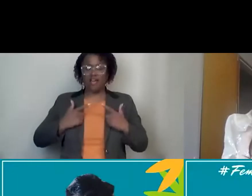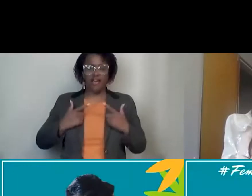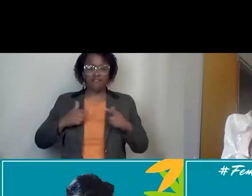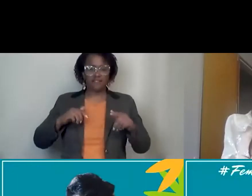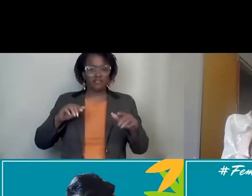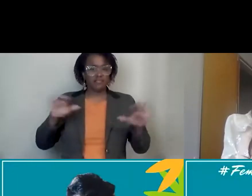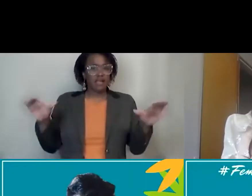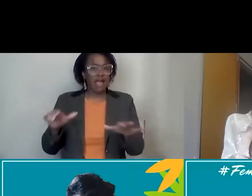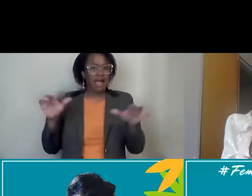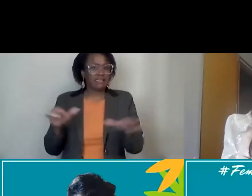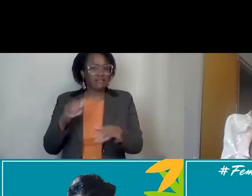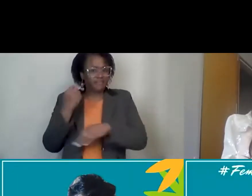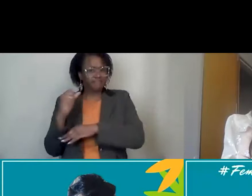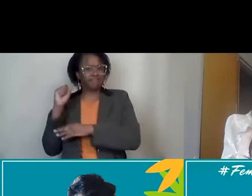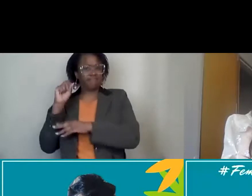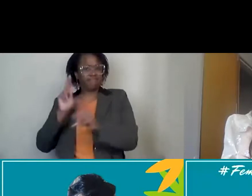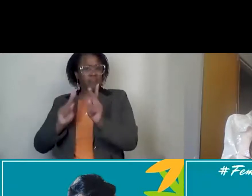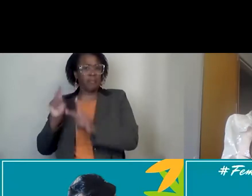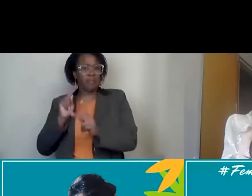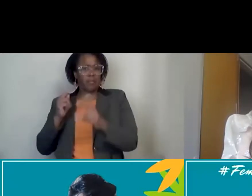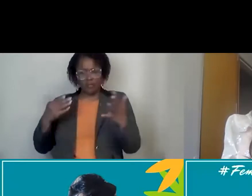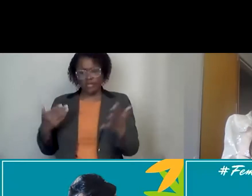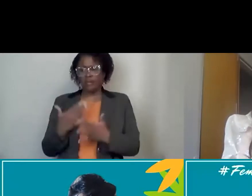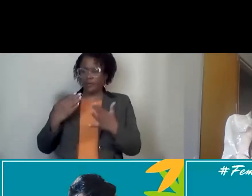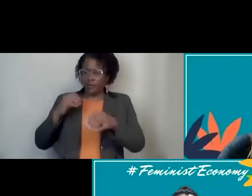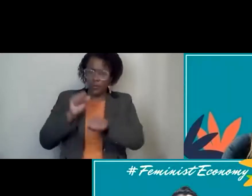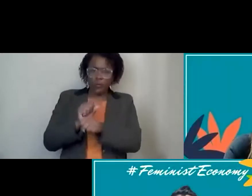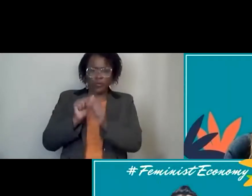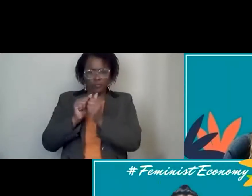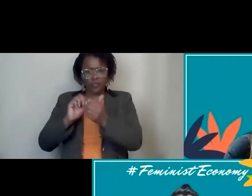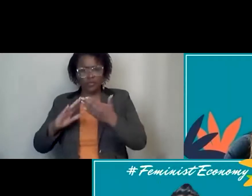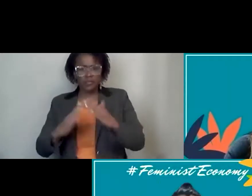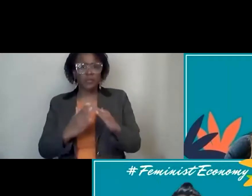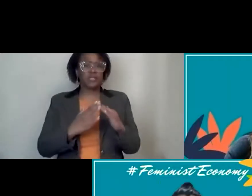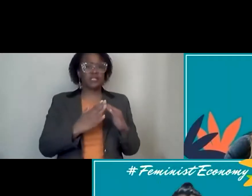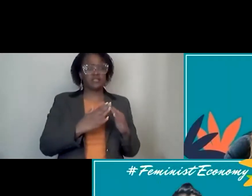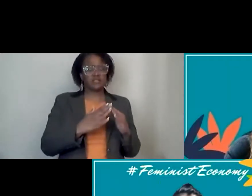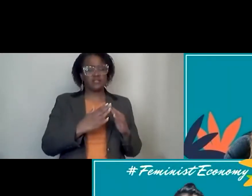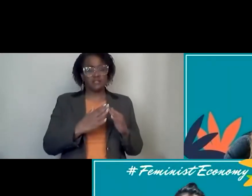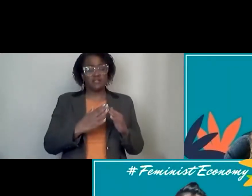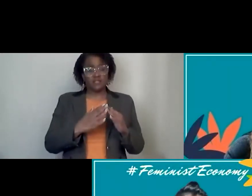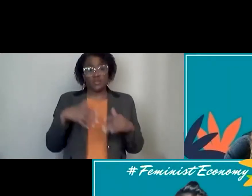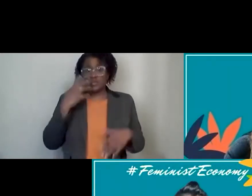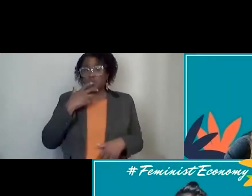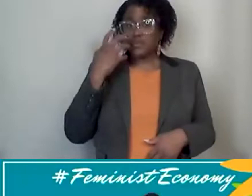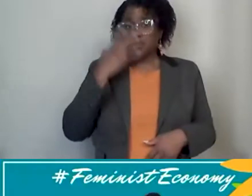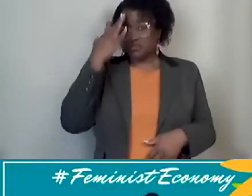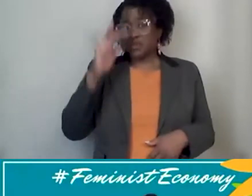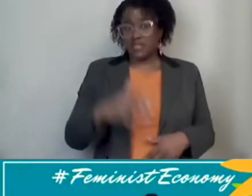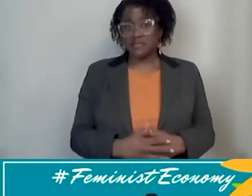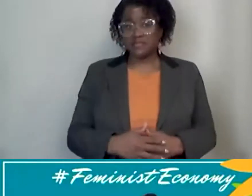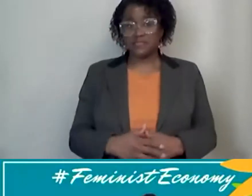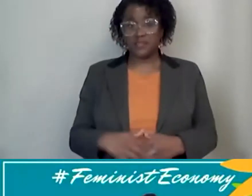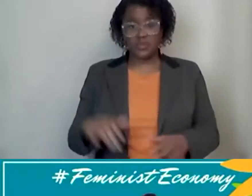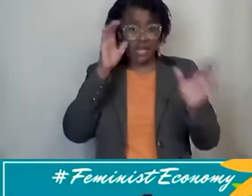here who are on the front lines, who are working with communities. It has been absolutely brilliant to listen to all